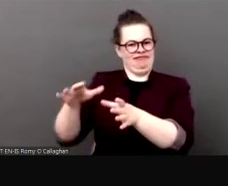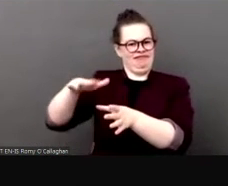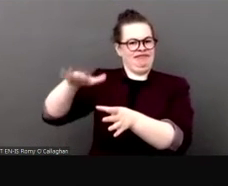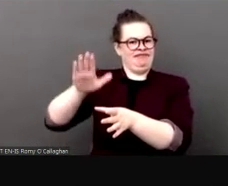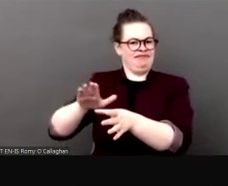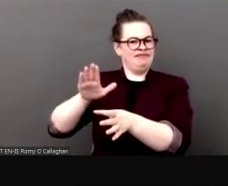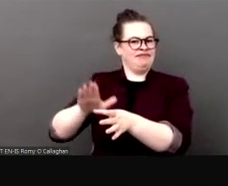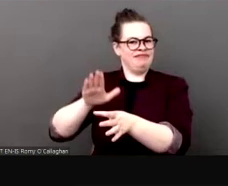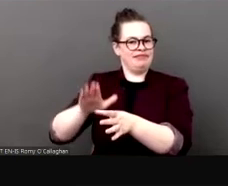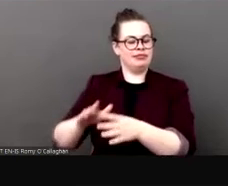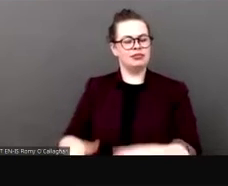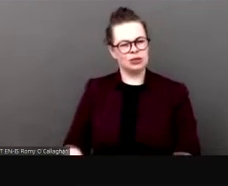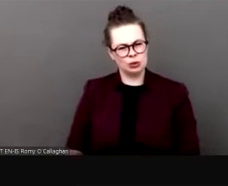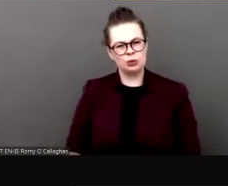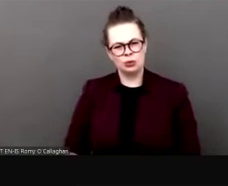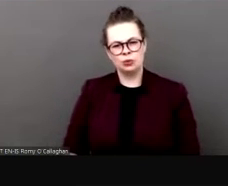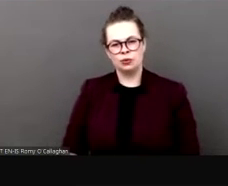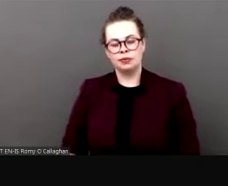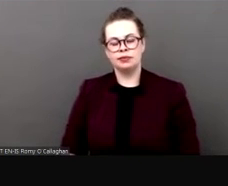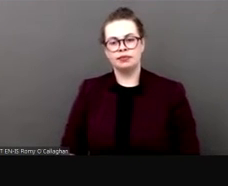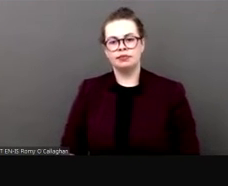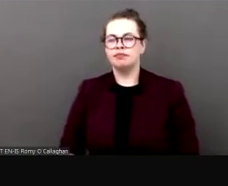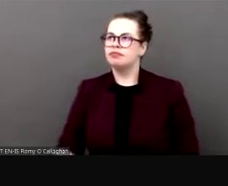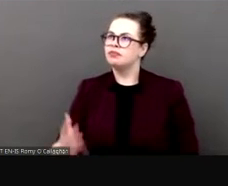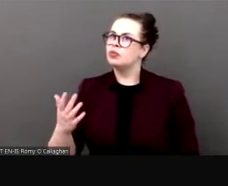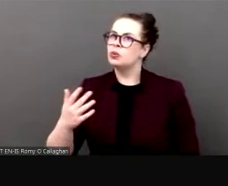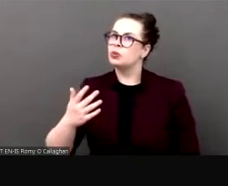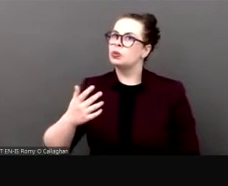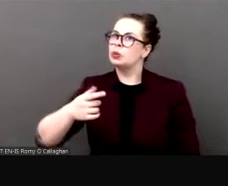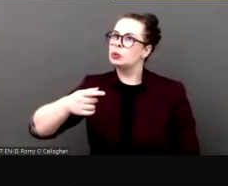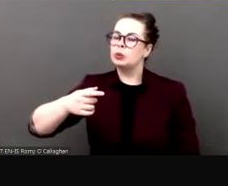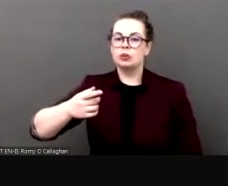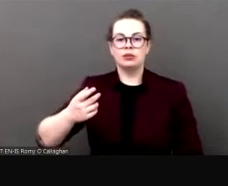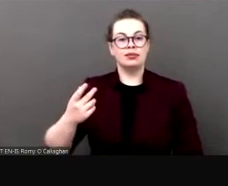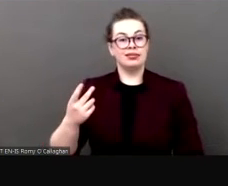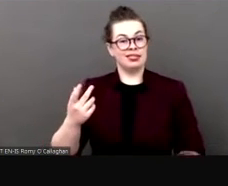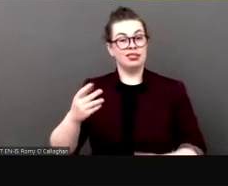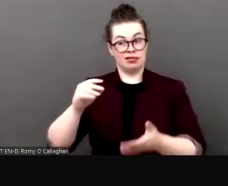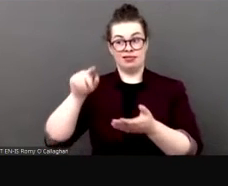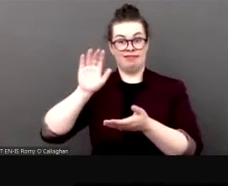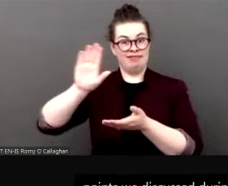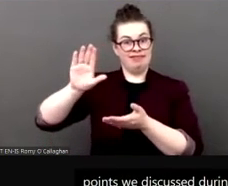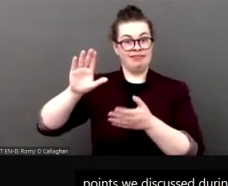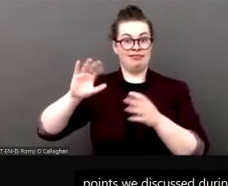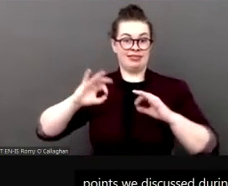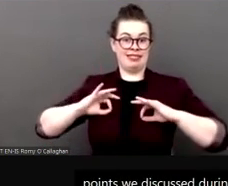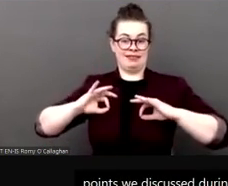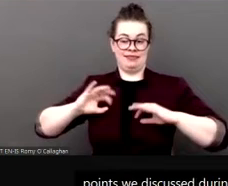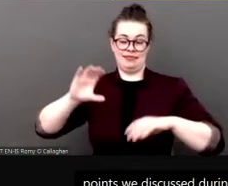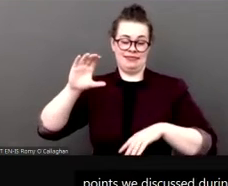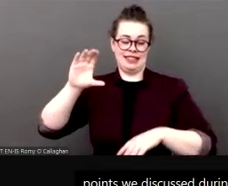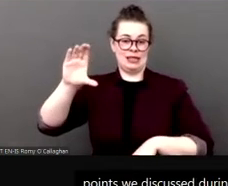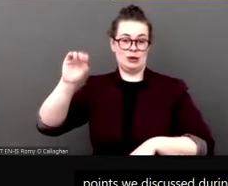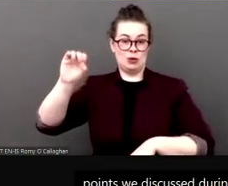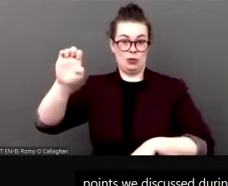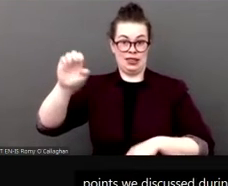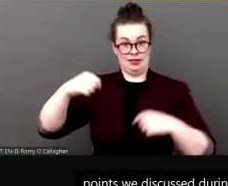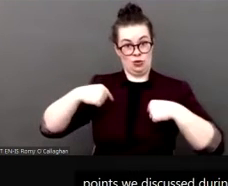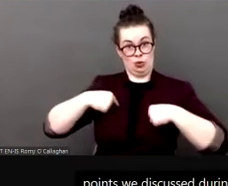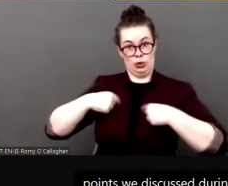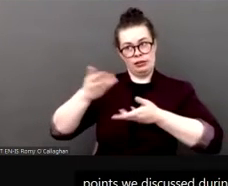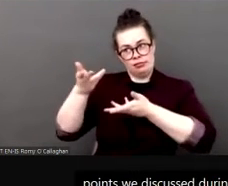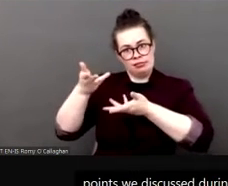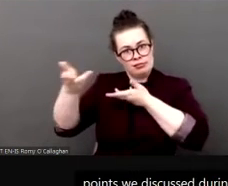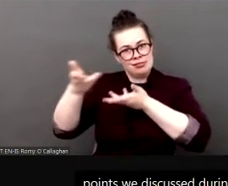points we discussed during the drafting of the recommendations. And I still think we didn't